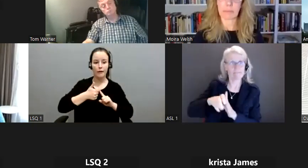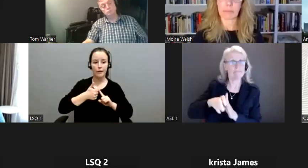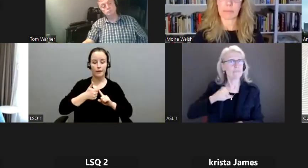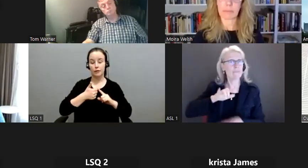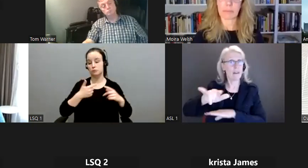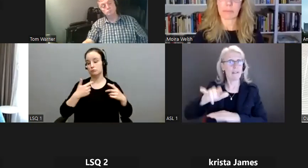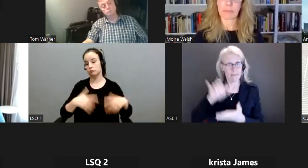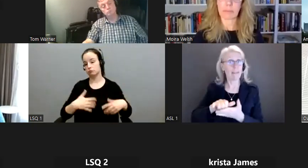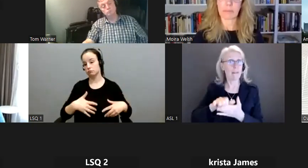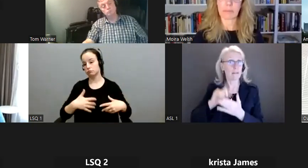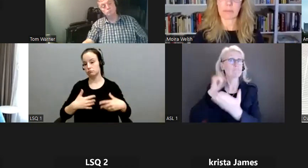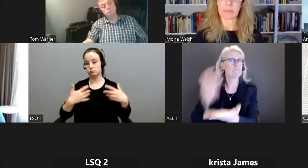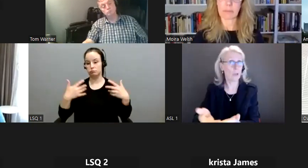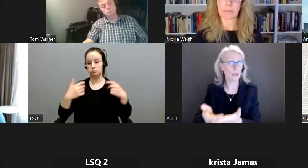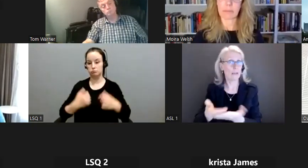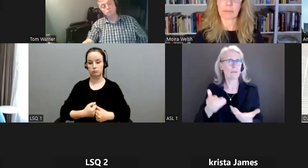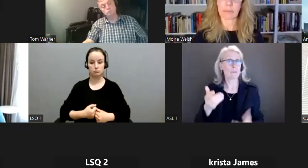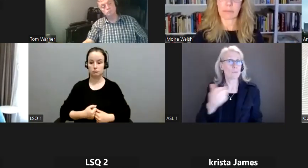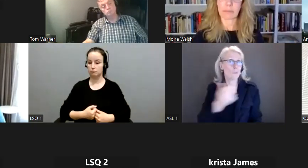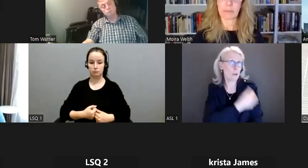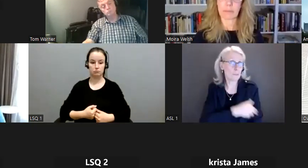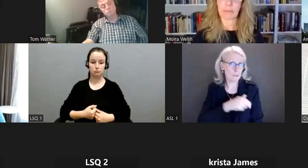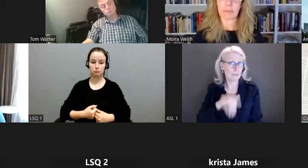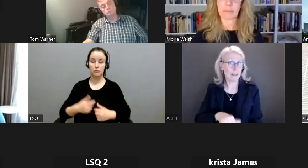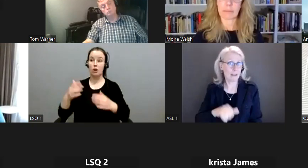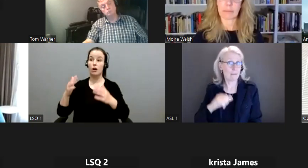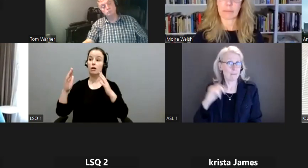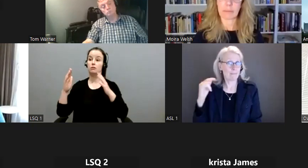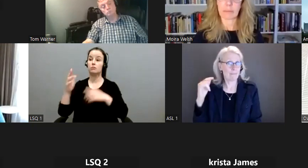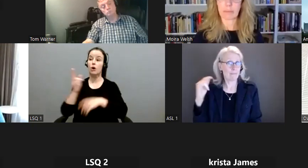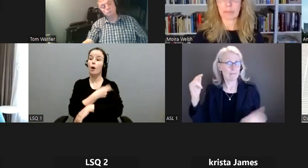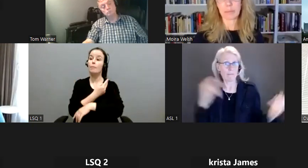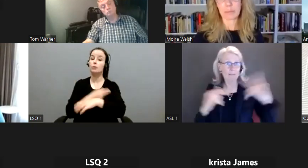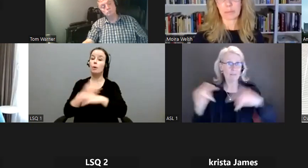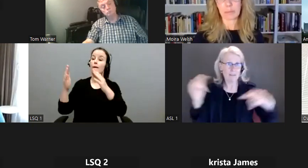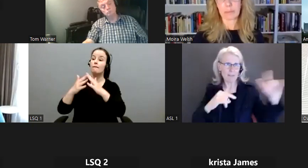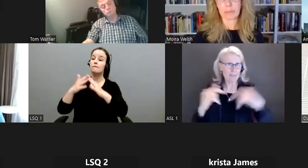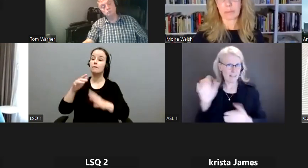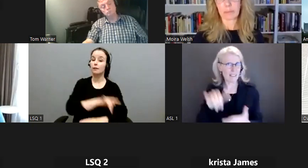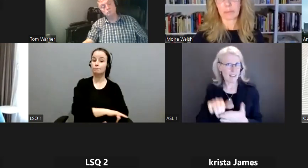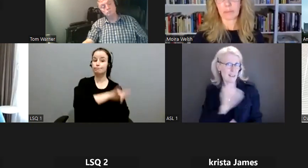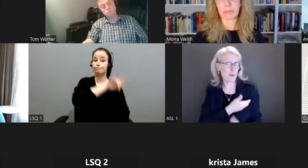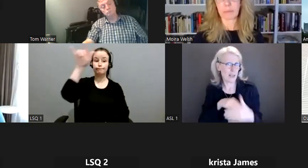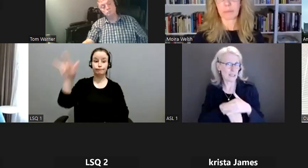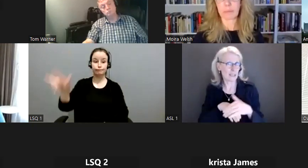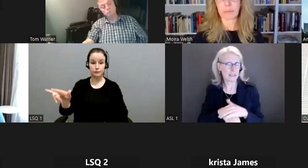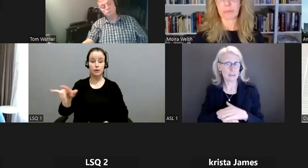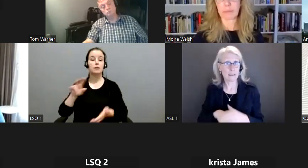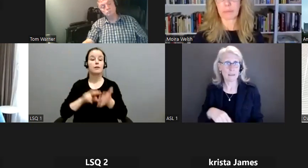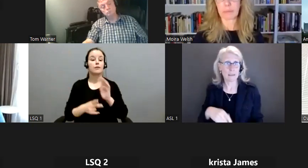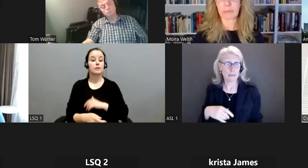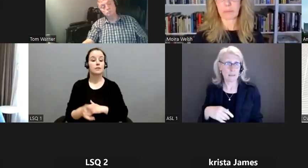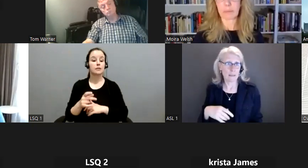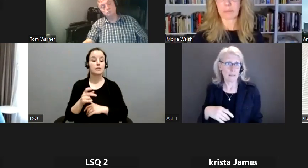takes us to the medical and hospitals in the country. So elders, as we get older, and I'm going to be one of them pretty